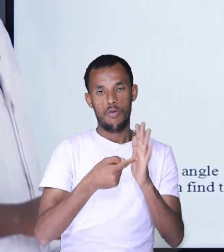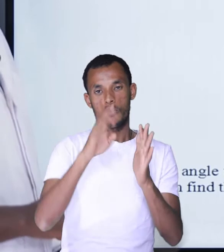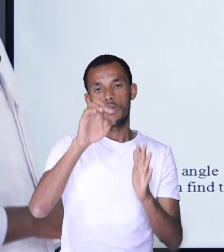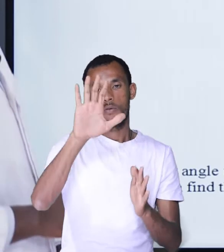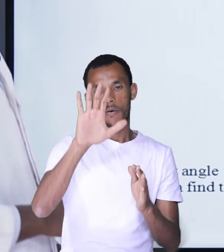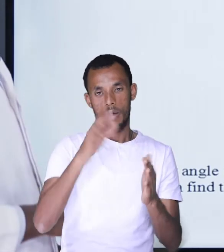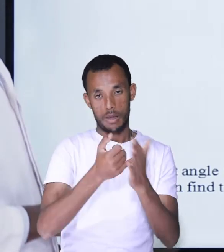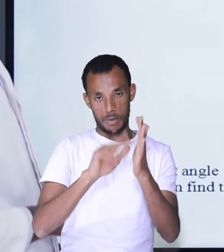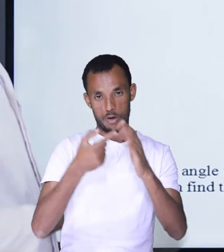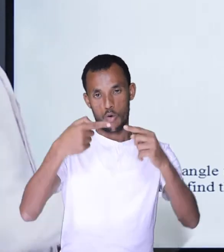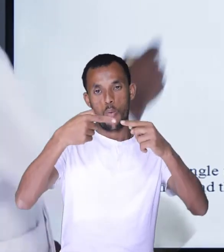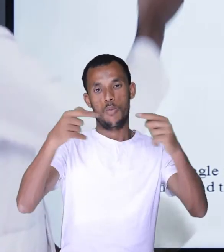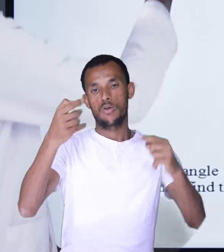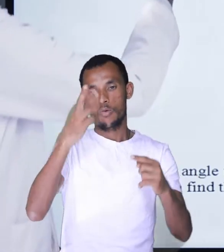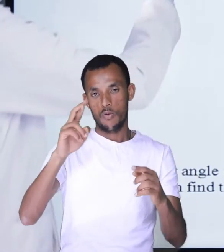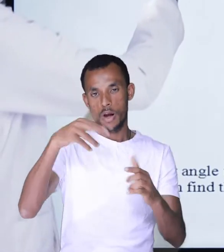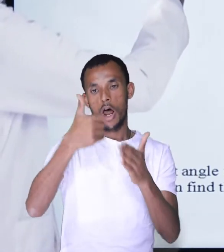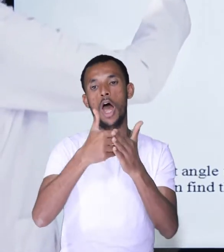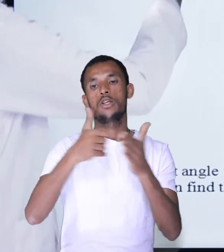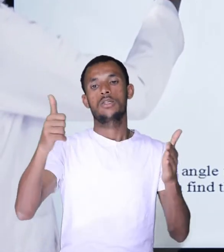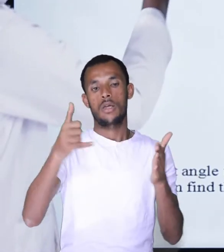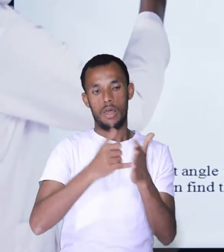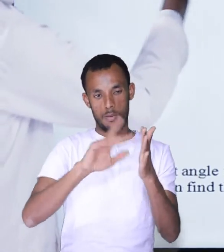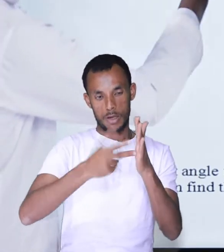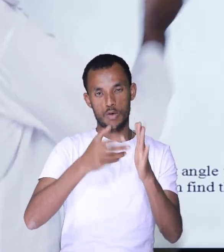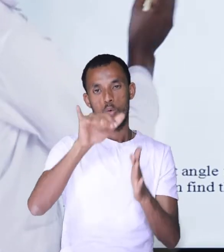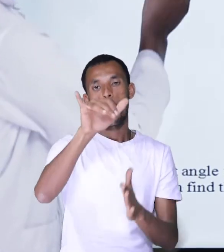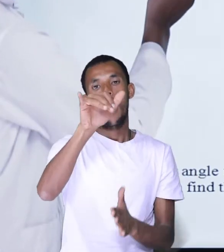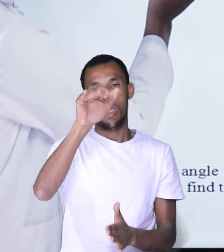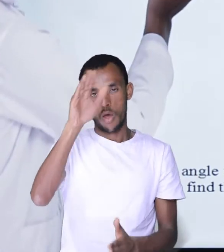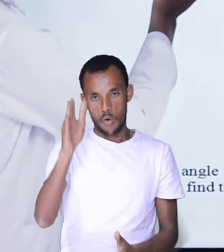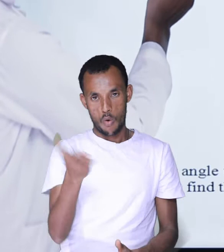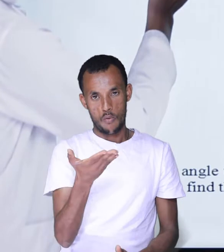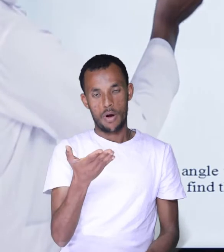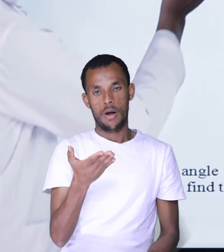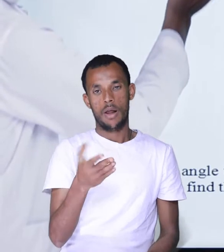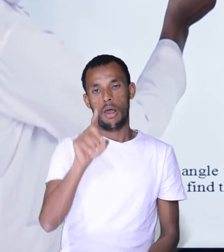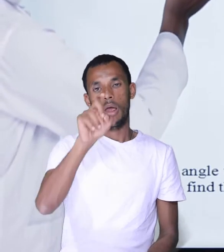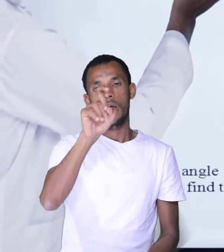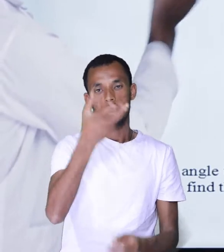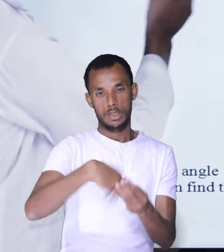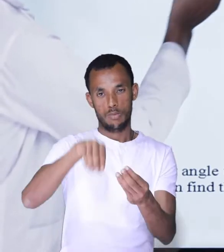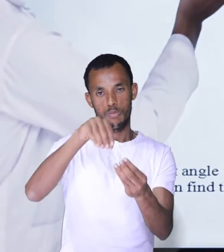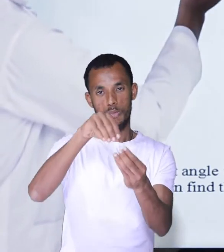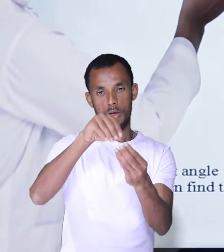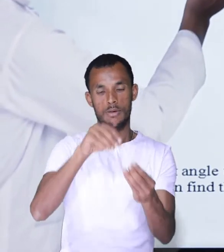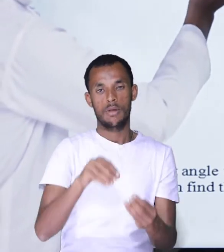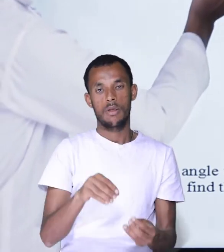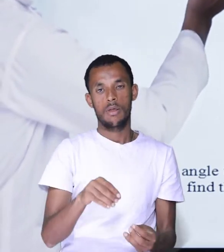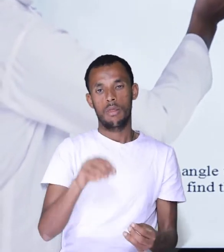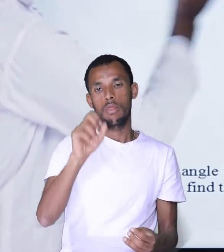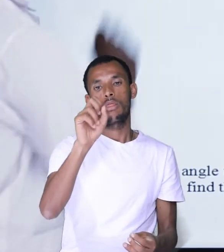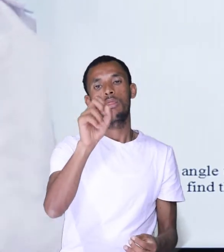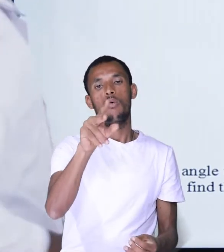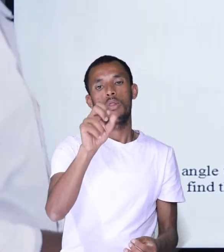is opposite over adjacent. That's y over x plus 12.